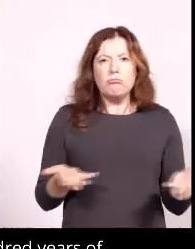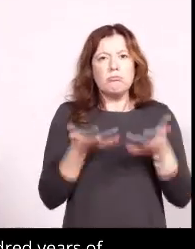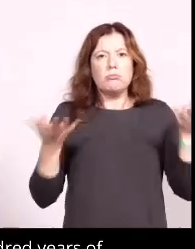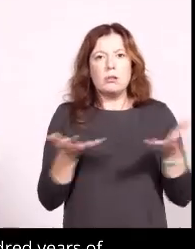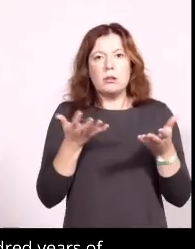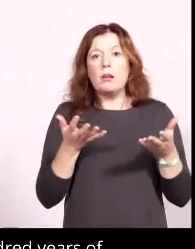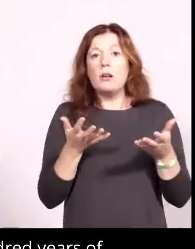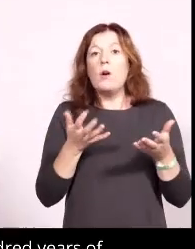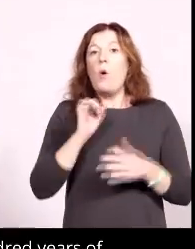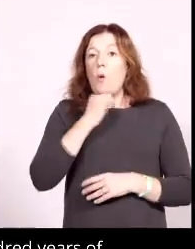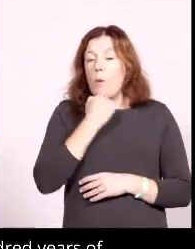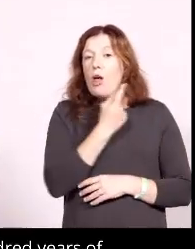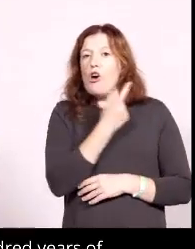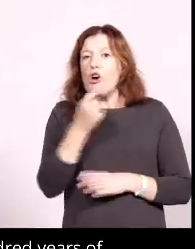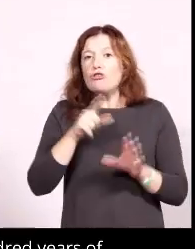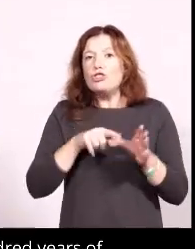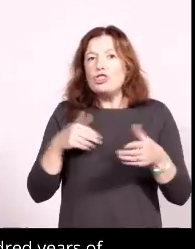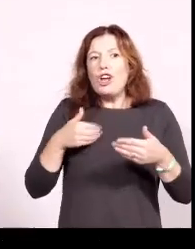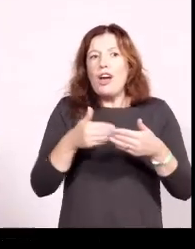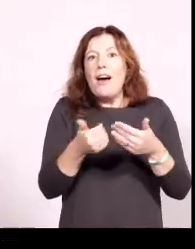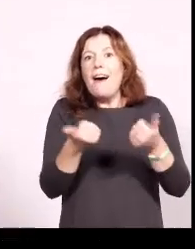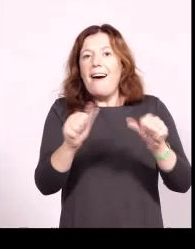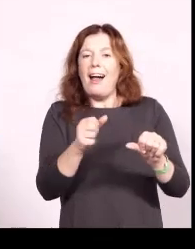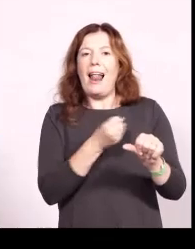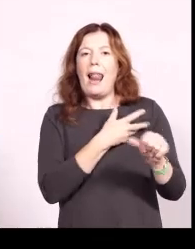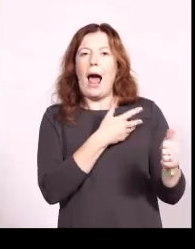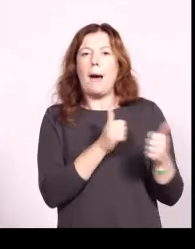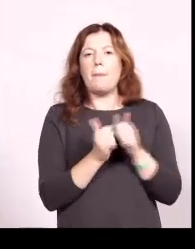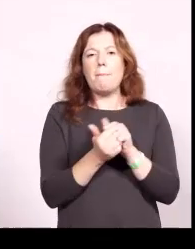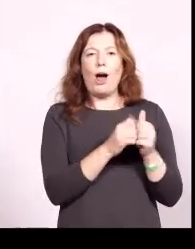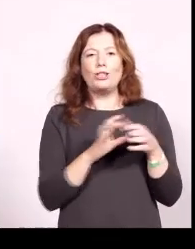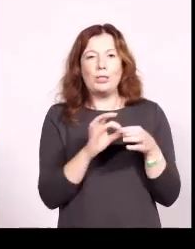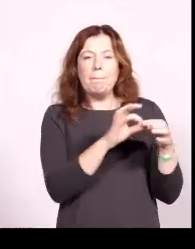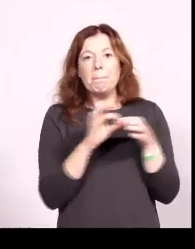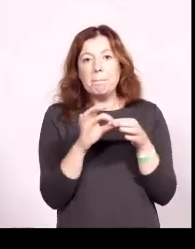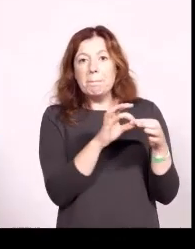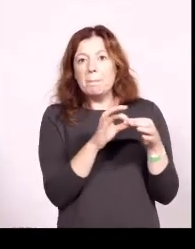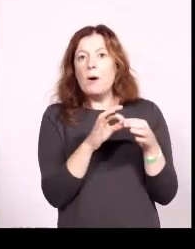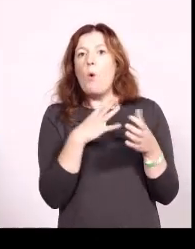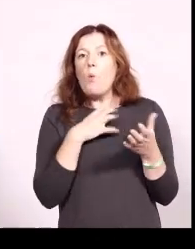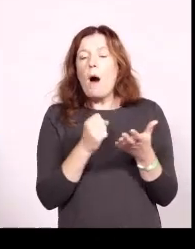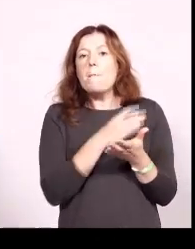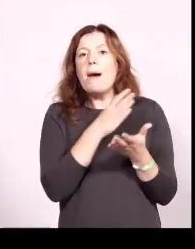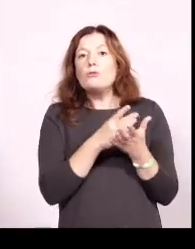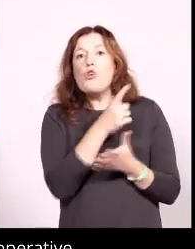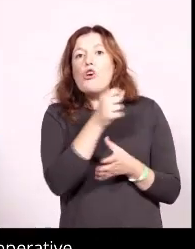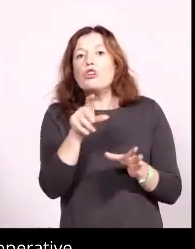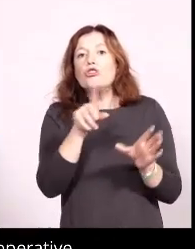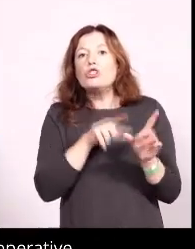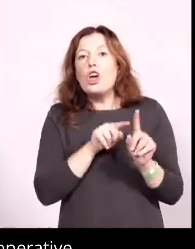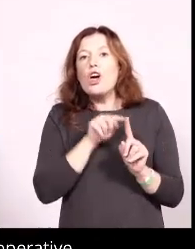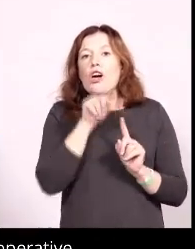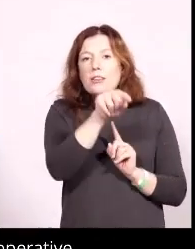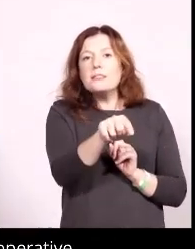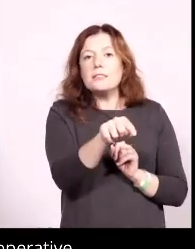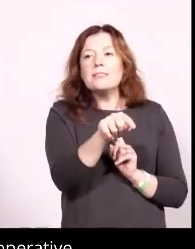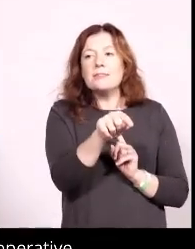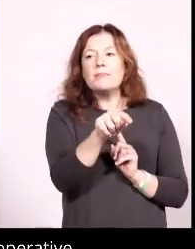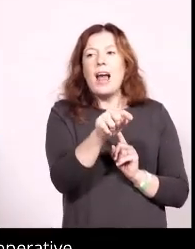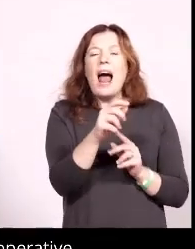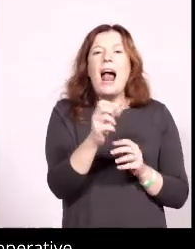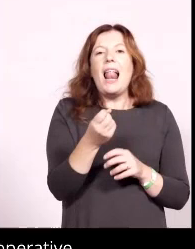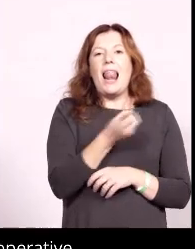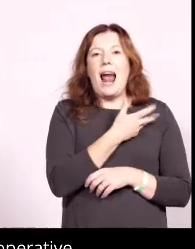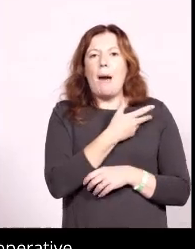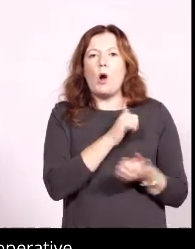celebrate 100 years of partnership with the Labour Party, and we are determined to celebrate that milestone during the first term of a